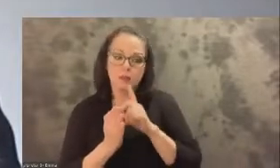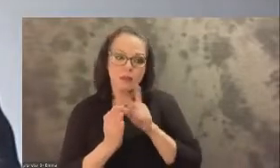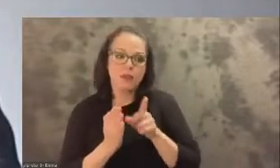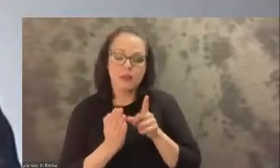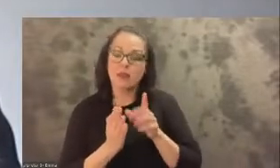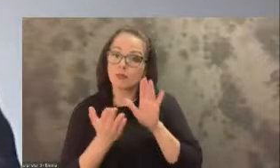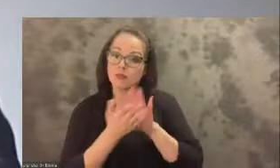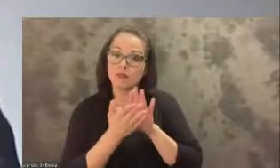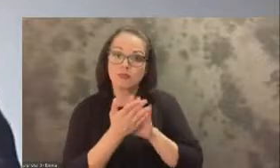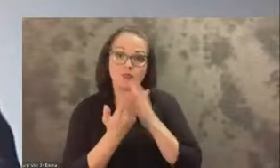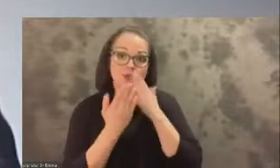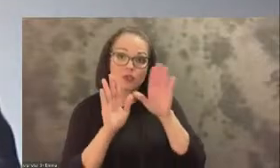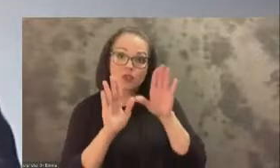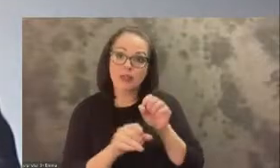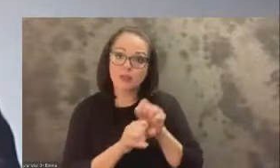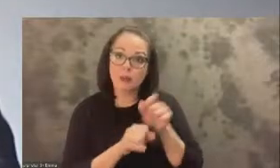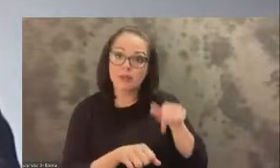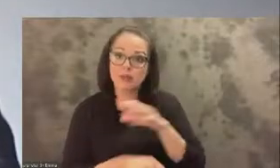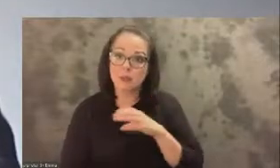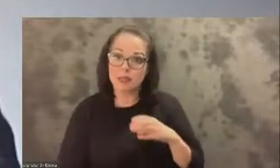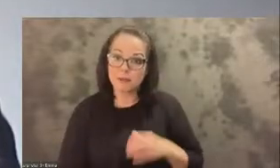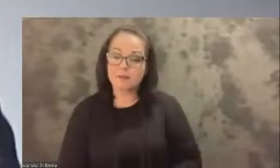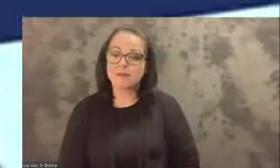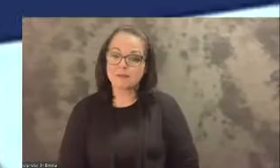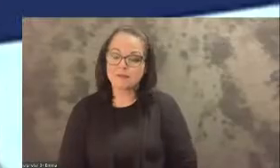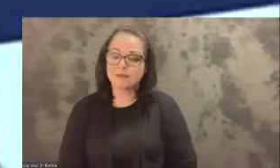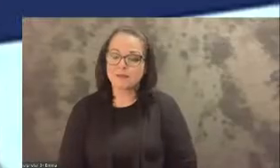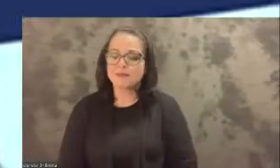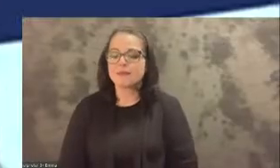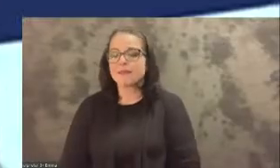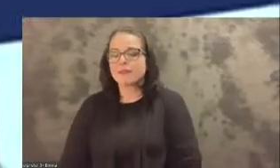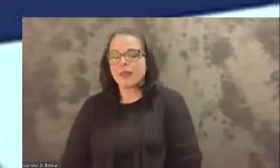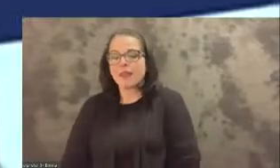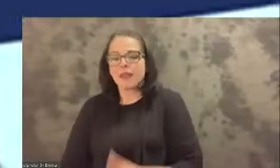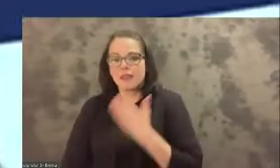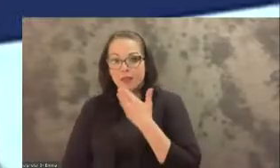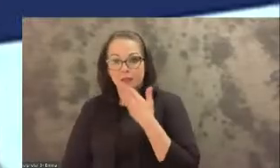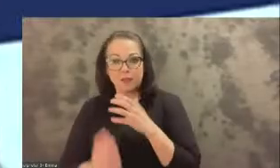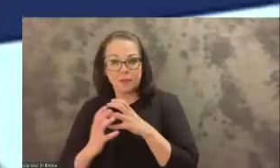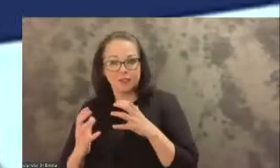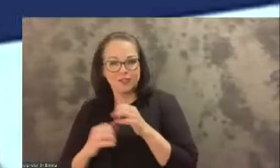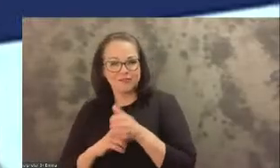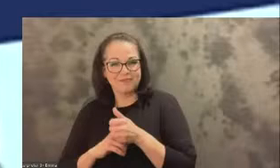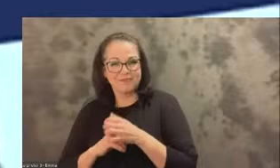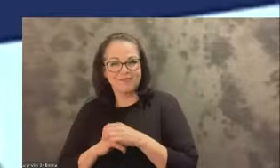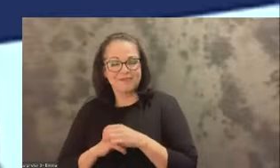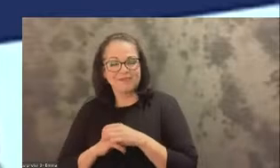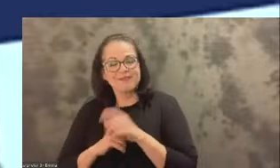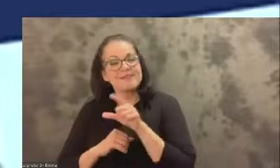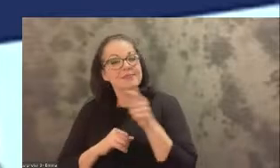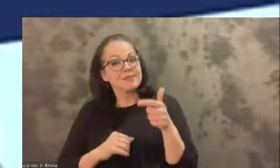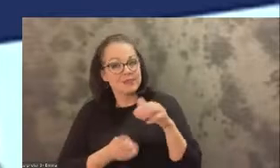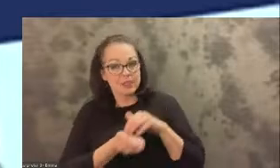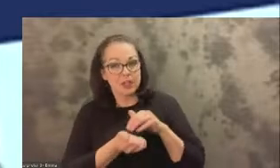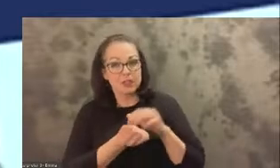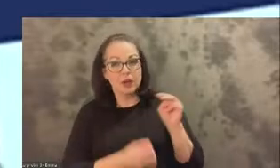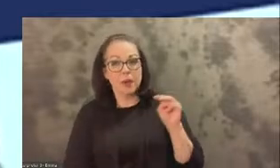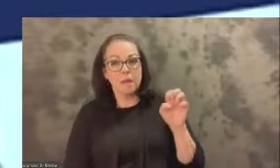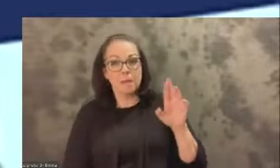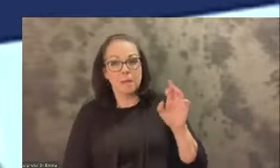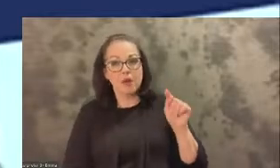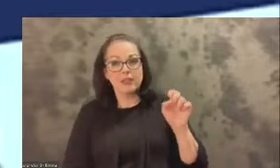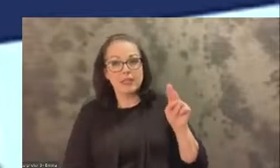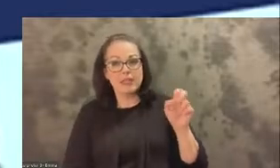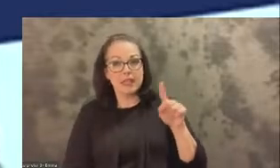job and thank you very much. Thank you so much, Mr. Joseph. Dr. Martinez, please.